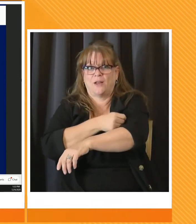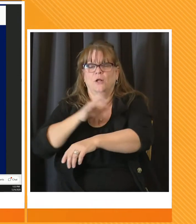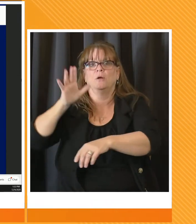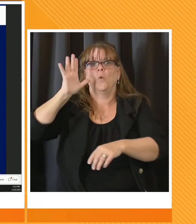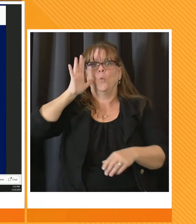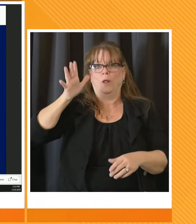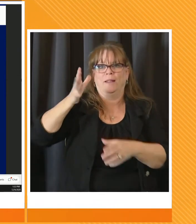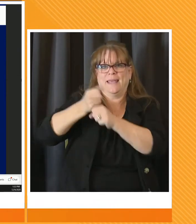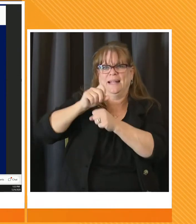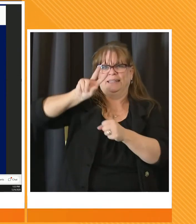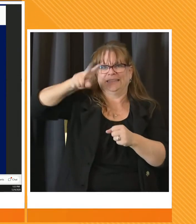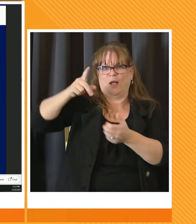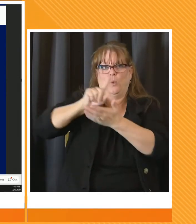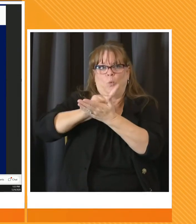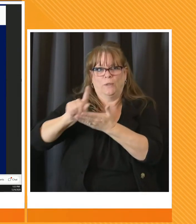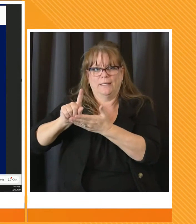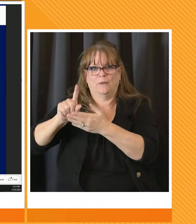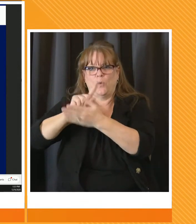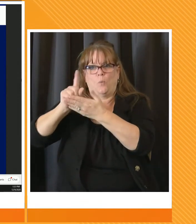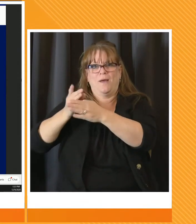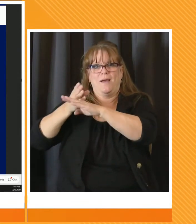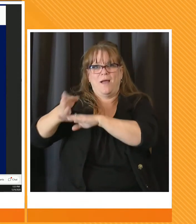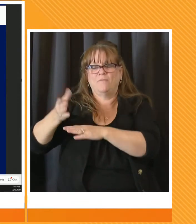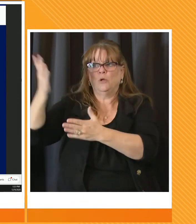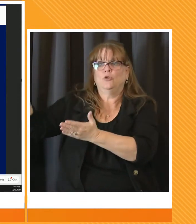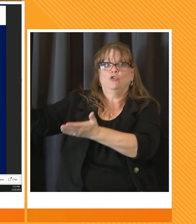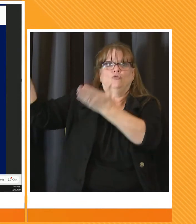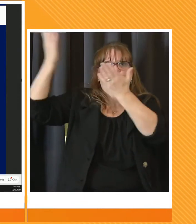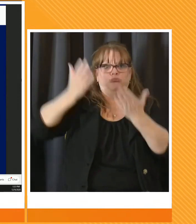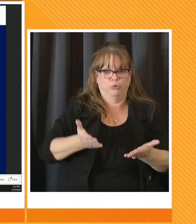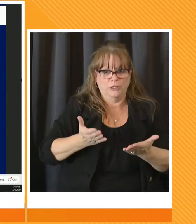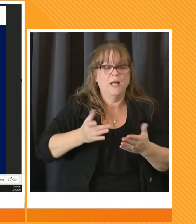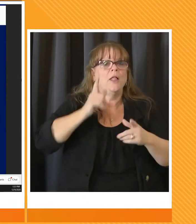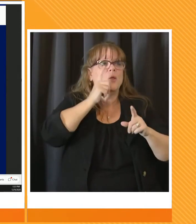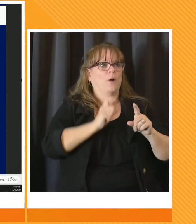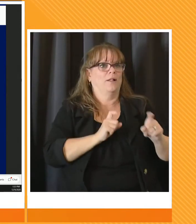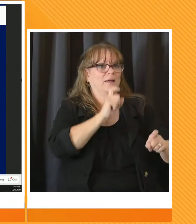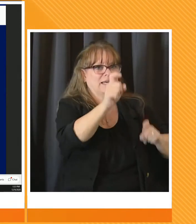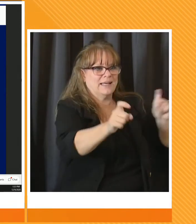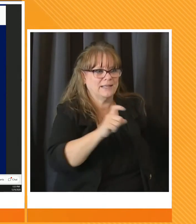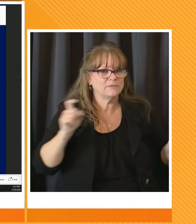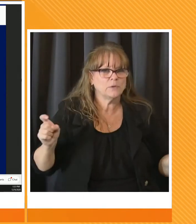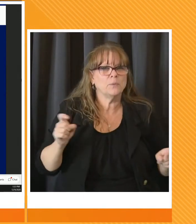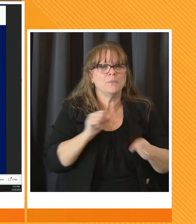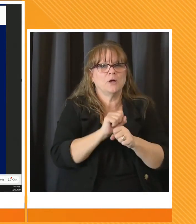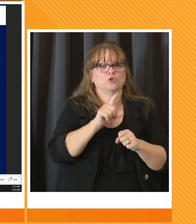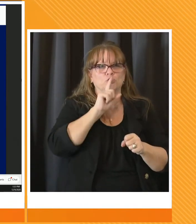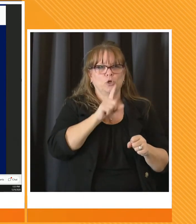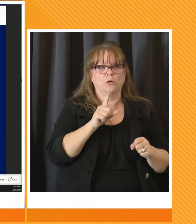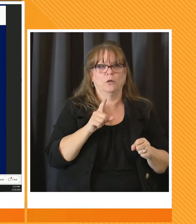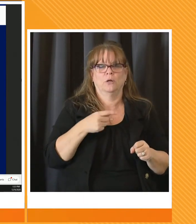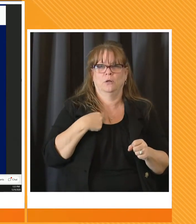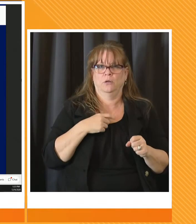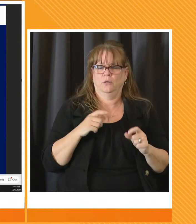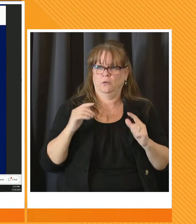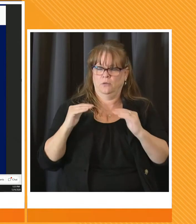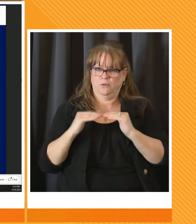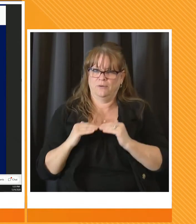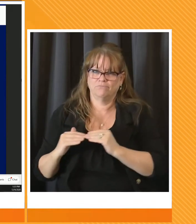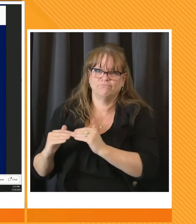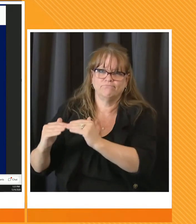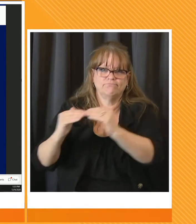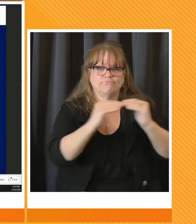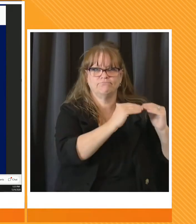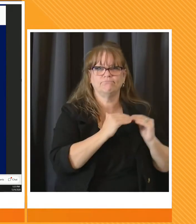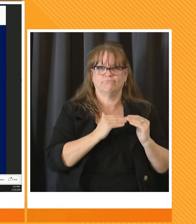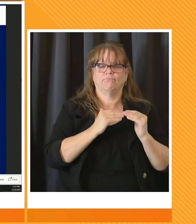of vaccine to ensure that we are providing the best allocation of vaccine across our state. Next